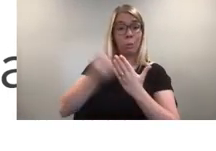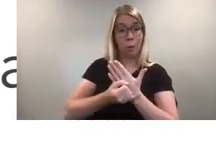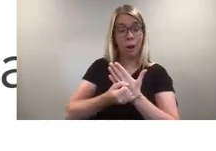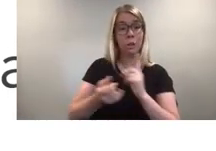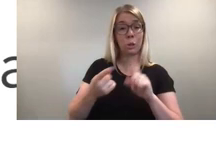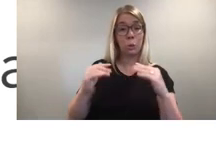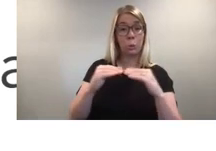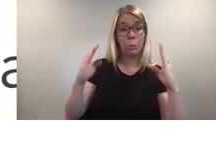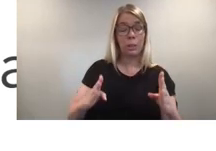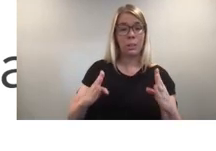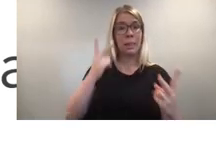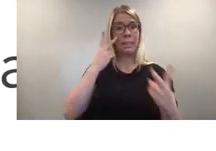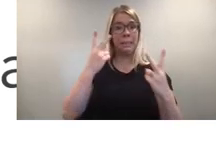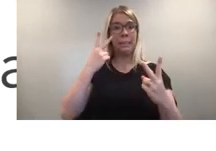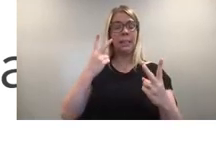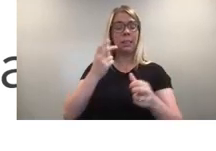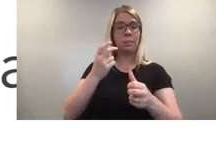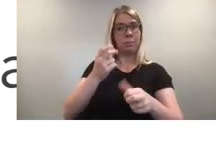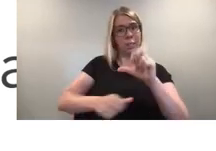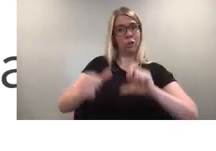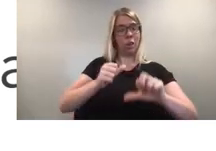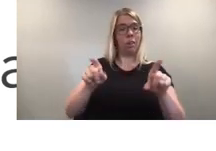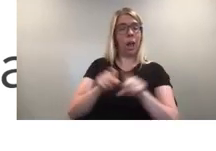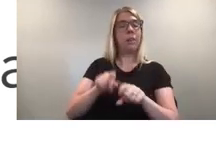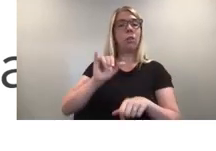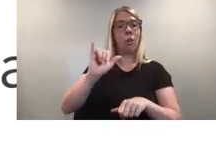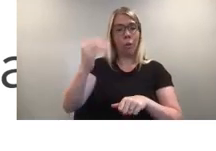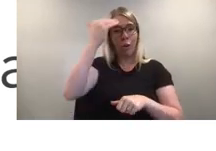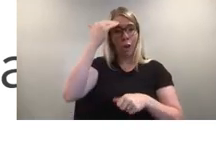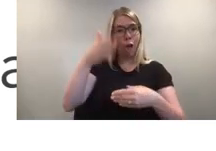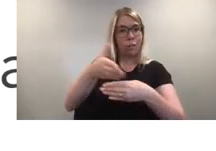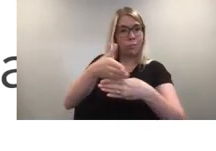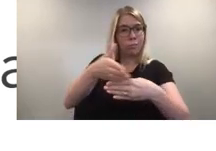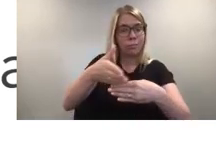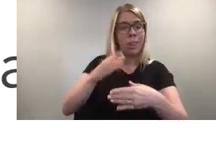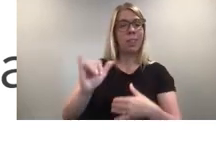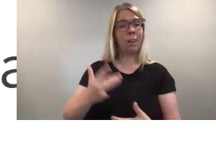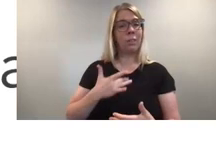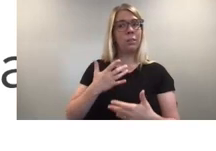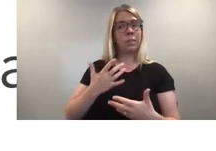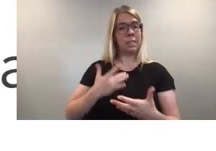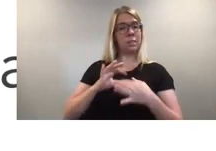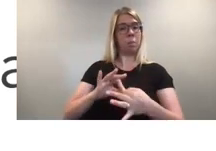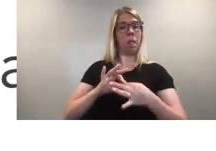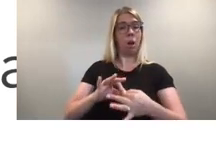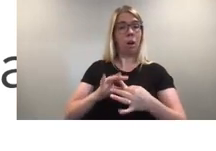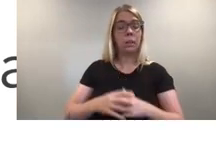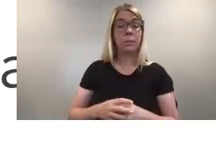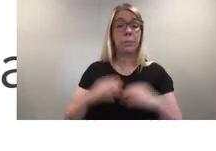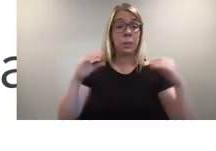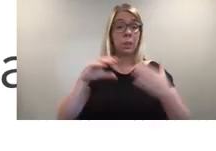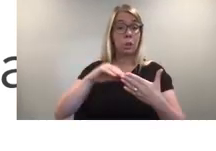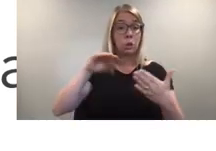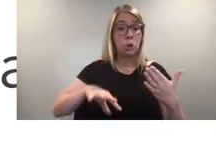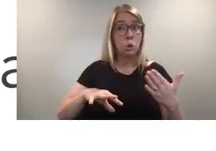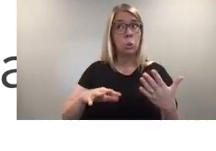creators. In addition, assignments like this get at that sense of belonging that we talked about. They say to students that the instructor cares about